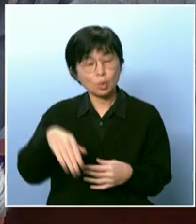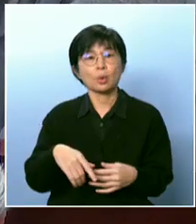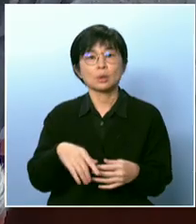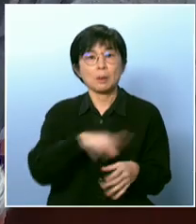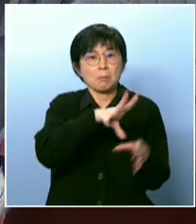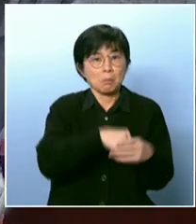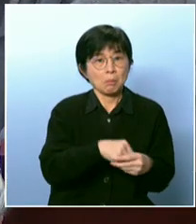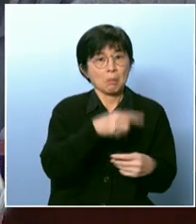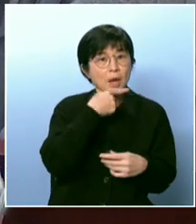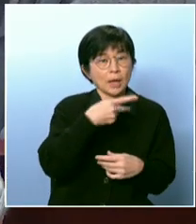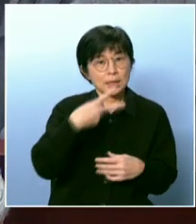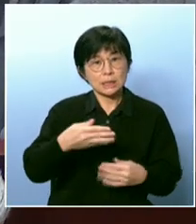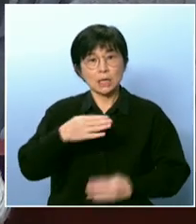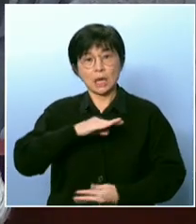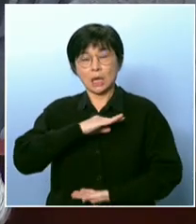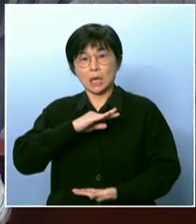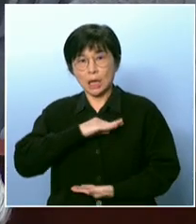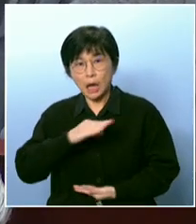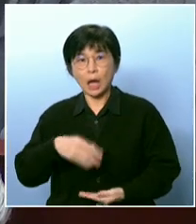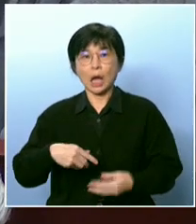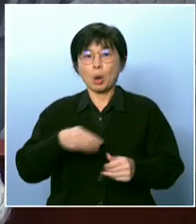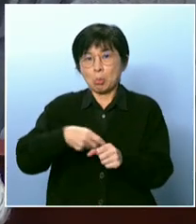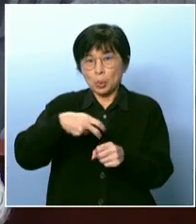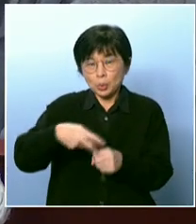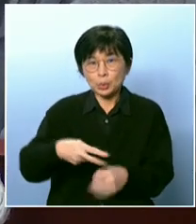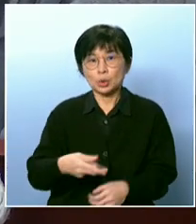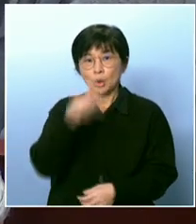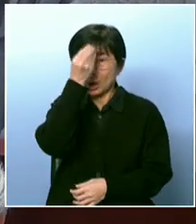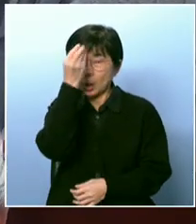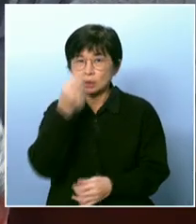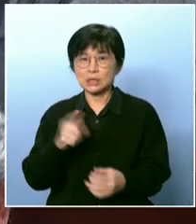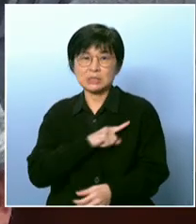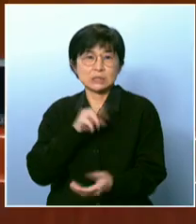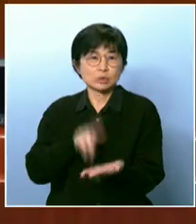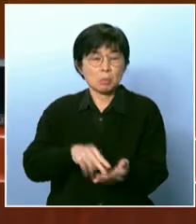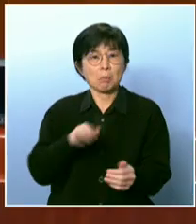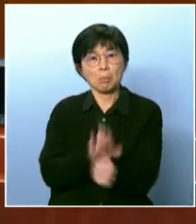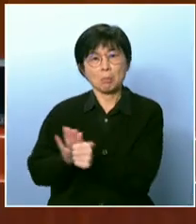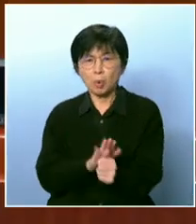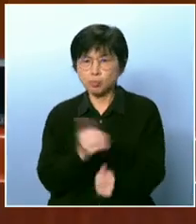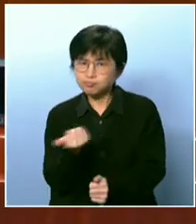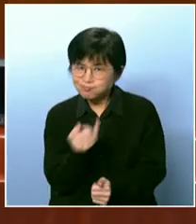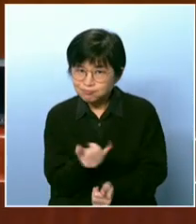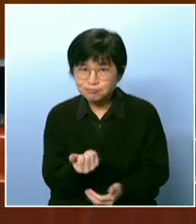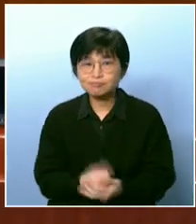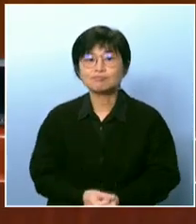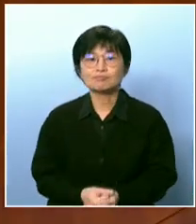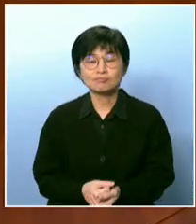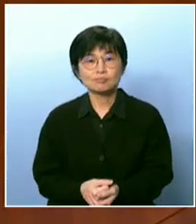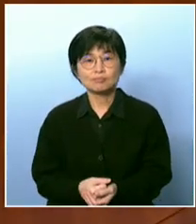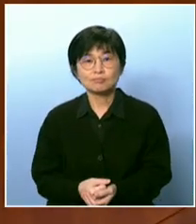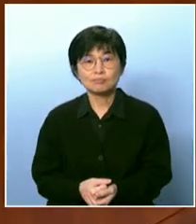But right now, the Child Development Fund only targets primary 4 to 6 students. Can